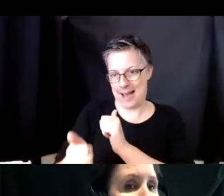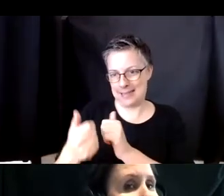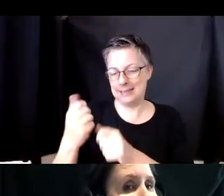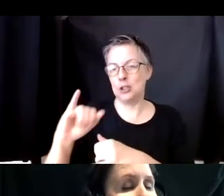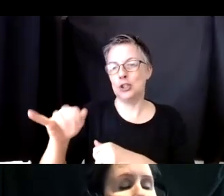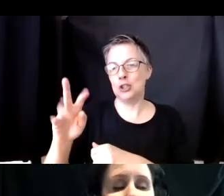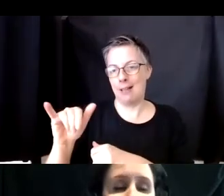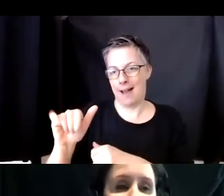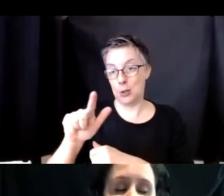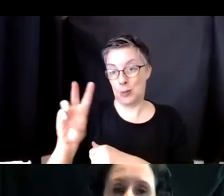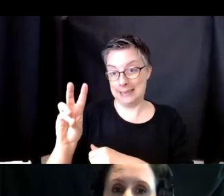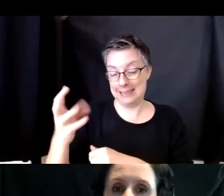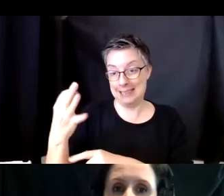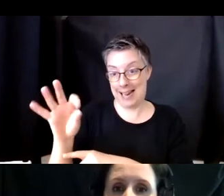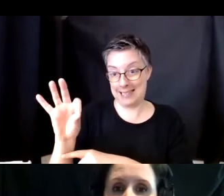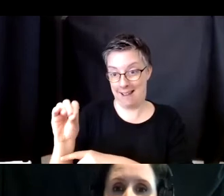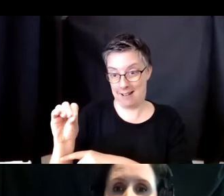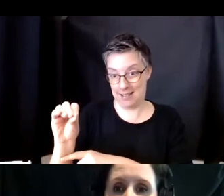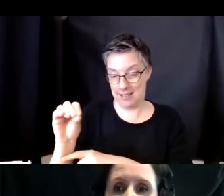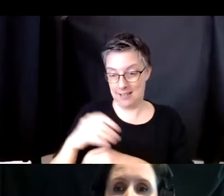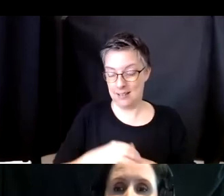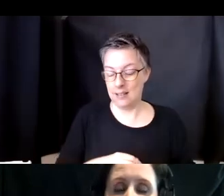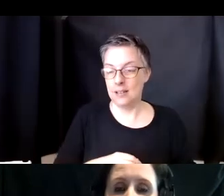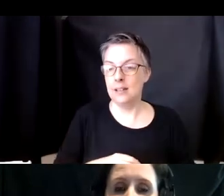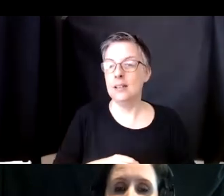July 26, 1990.